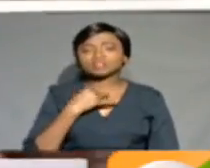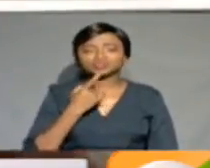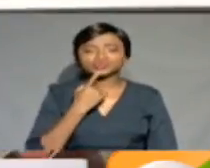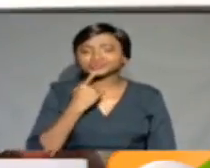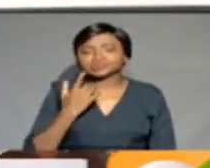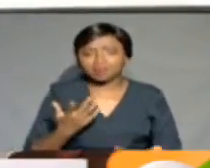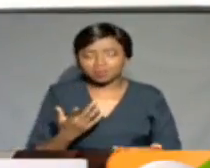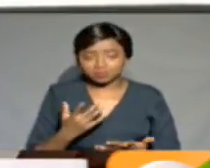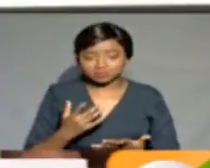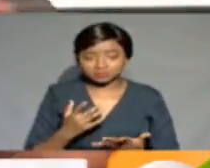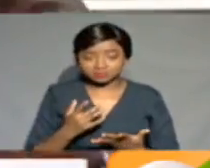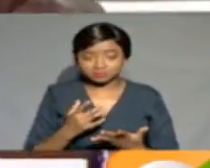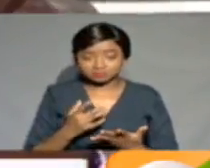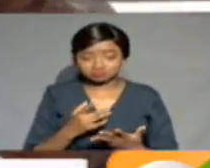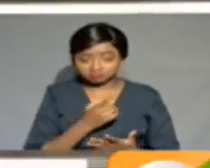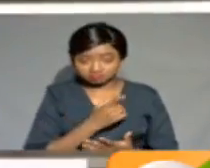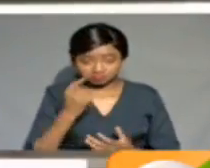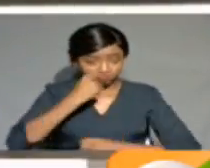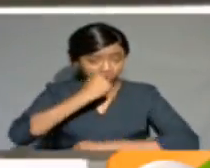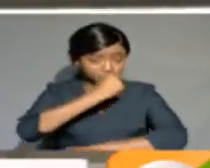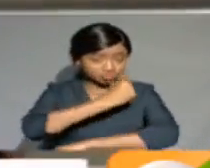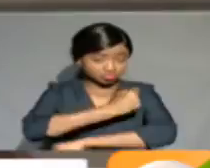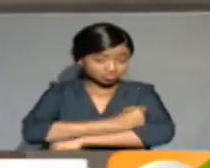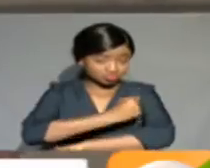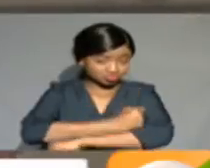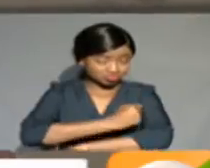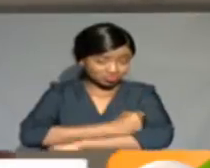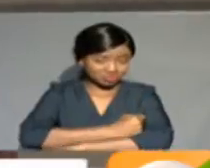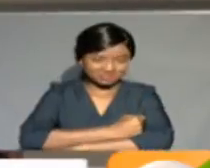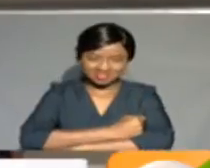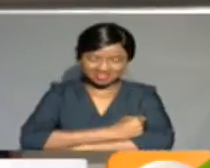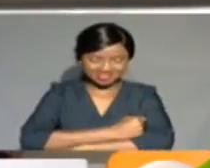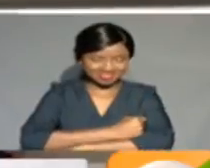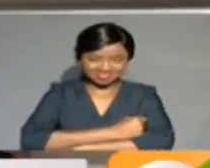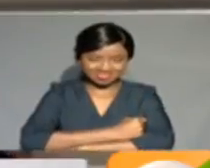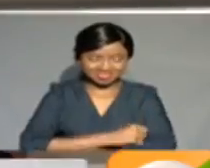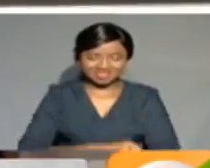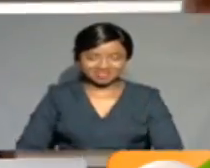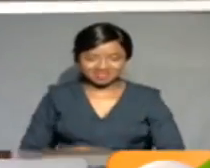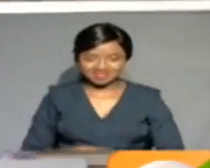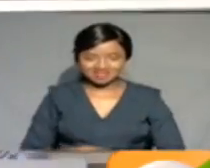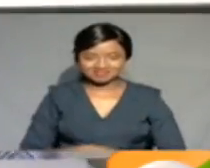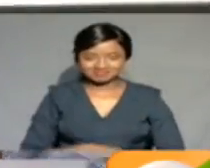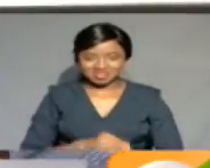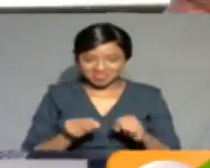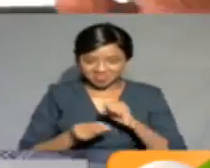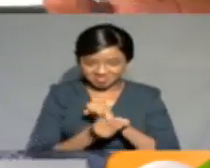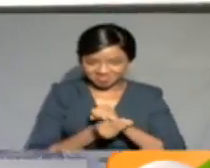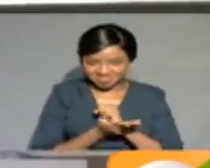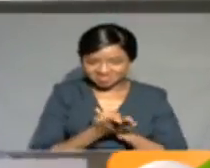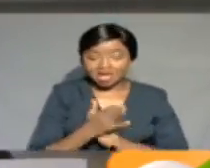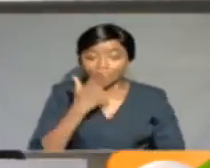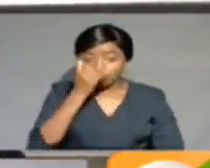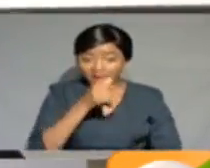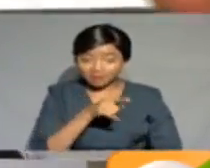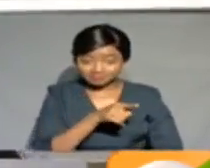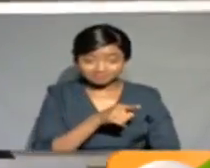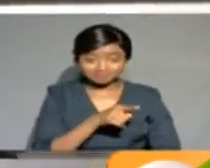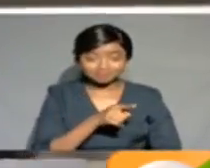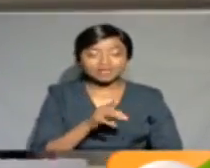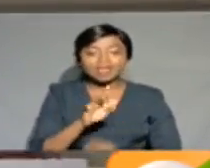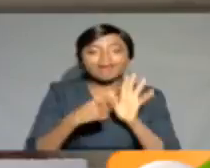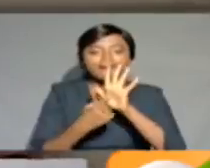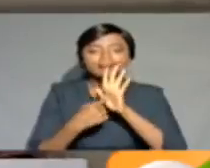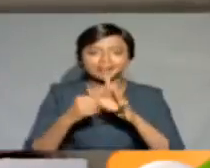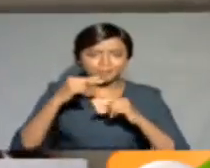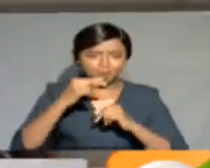institutions particularly, they have been a bit rigged because the prefects who are visually selected, let me talk about